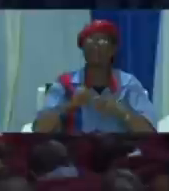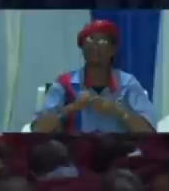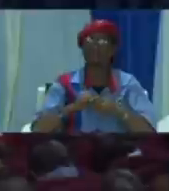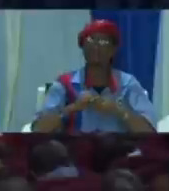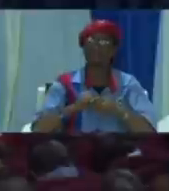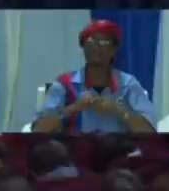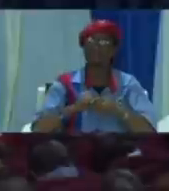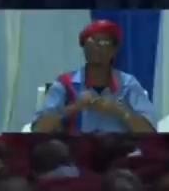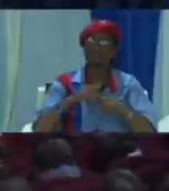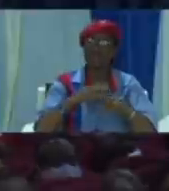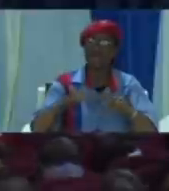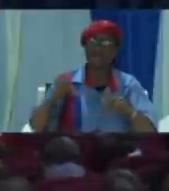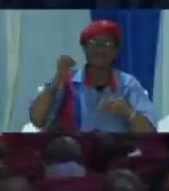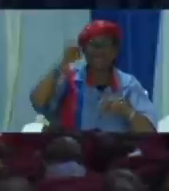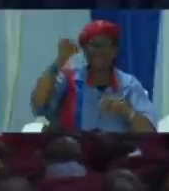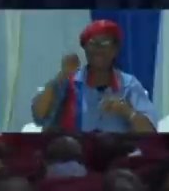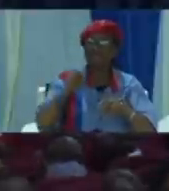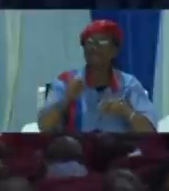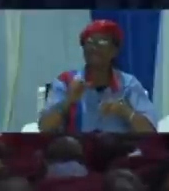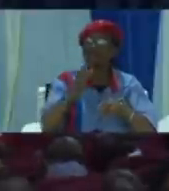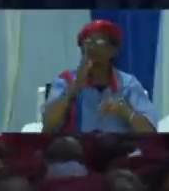And his mother died.